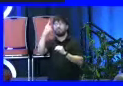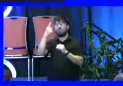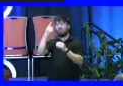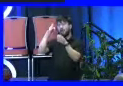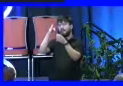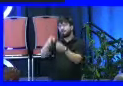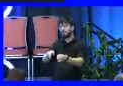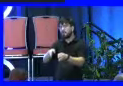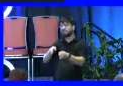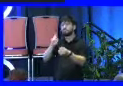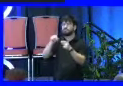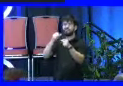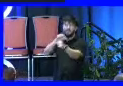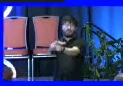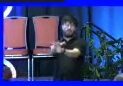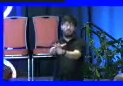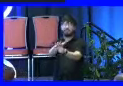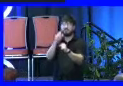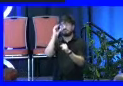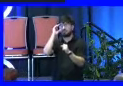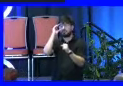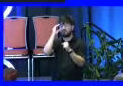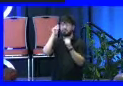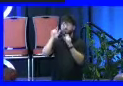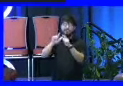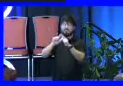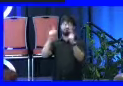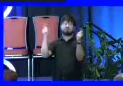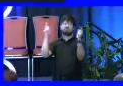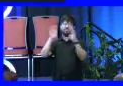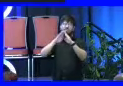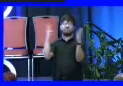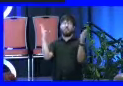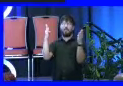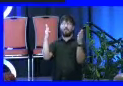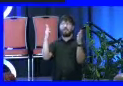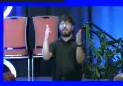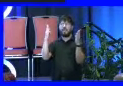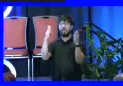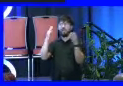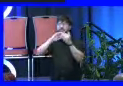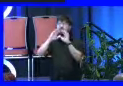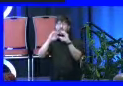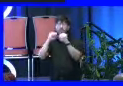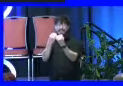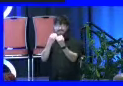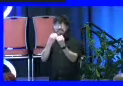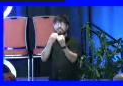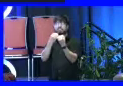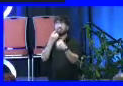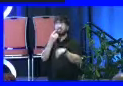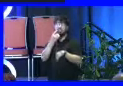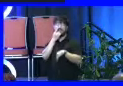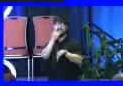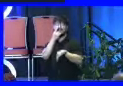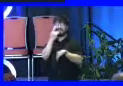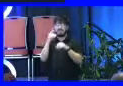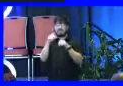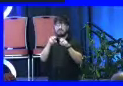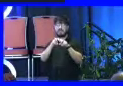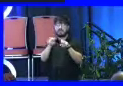we opened up a community-based organization called St. Vincent de Paul, opened up their dining hall to allow for people